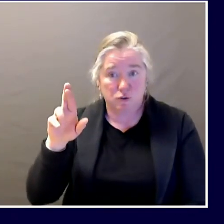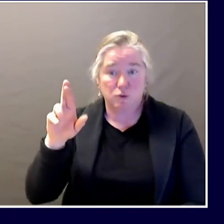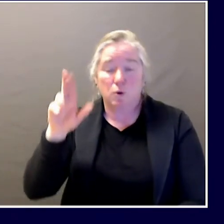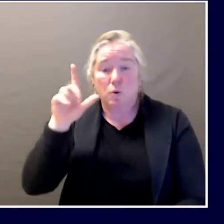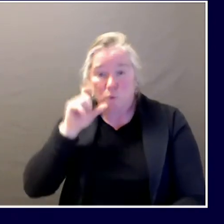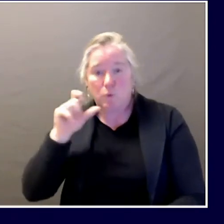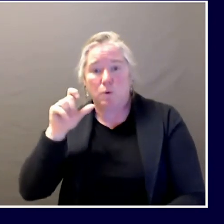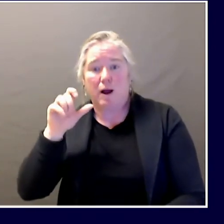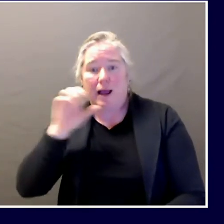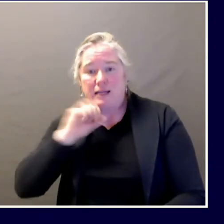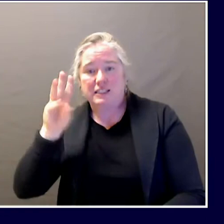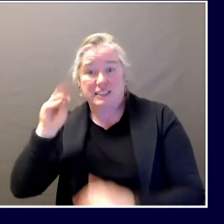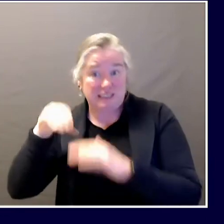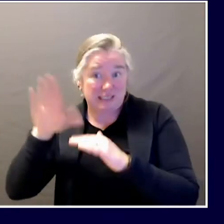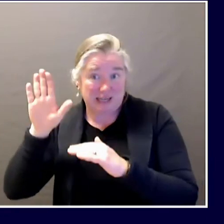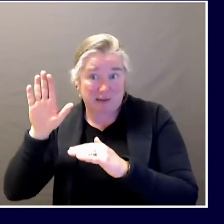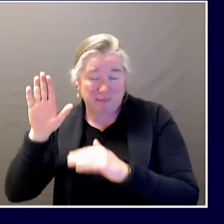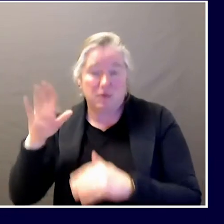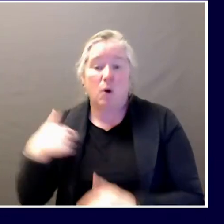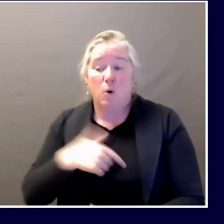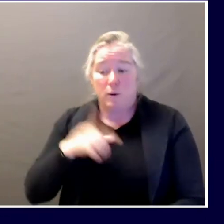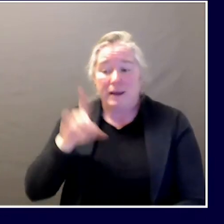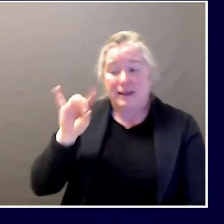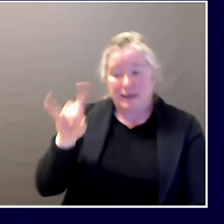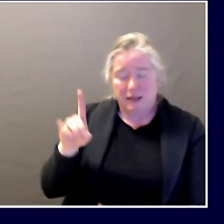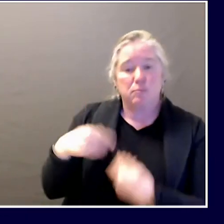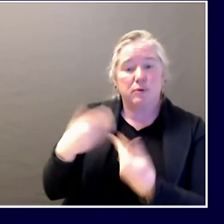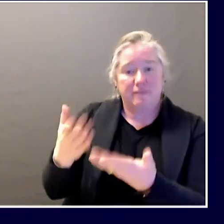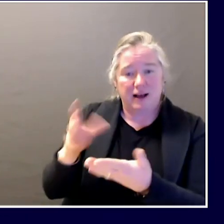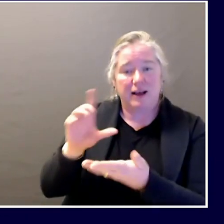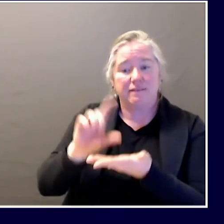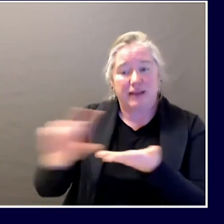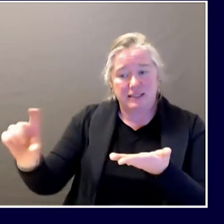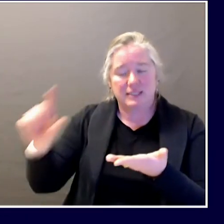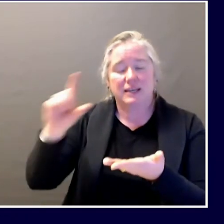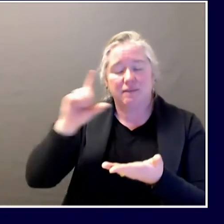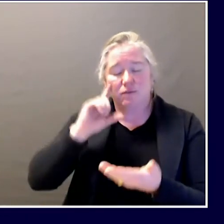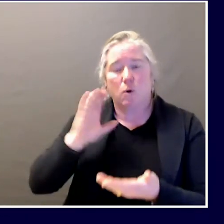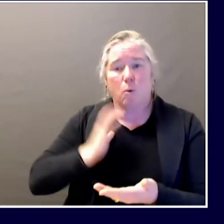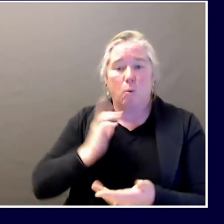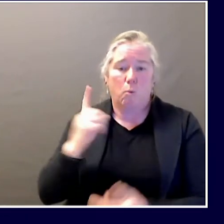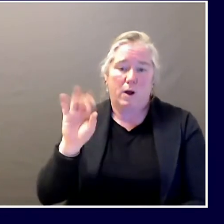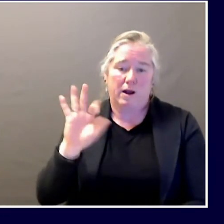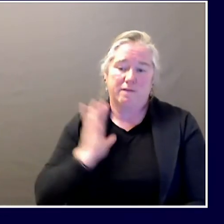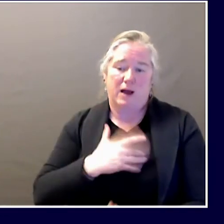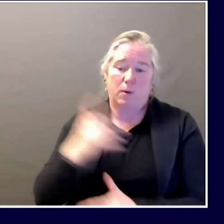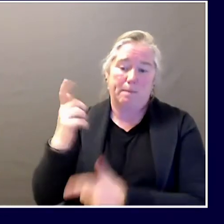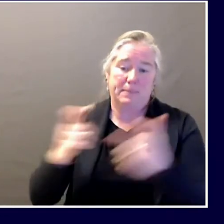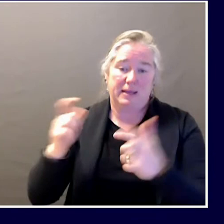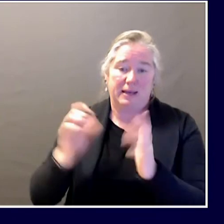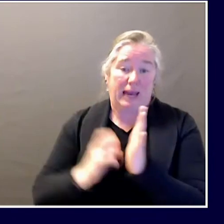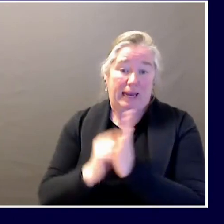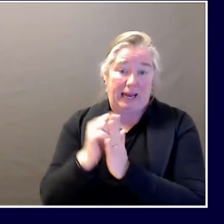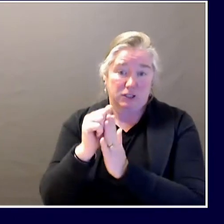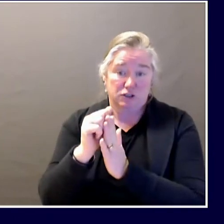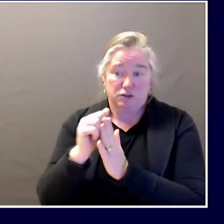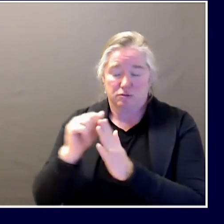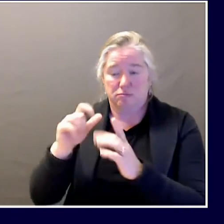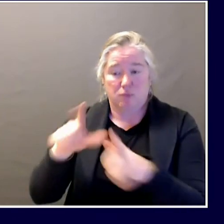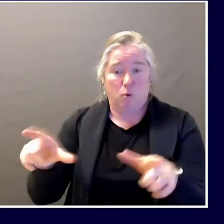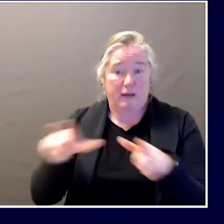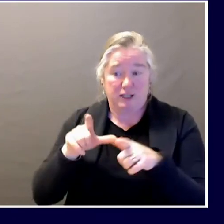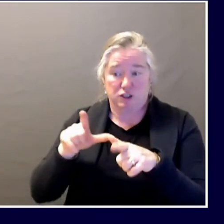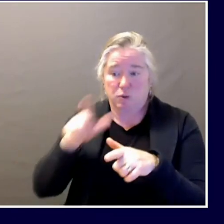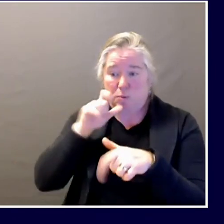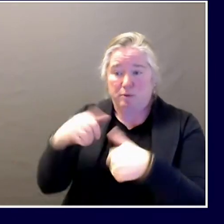one of our major outpatient oncology practices for exactly that purpose, so that they could get to those age-eligible